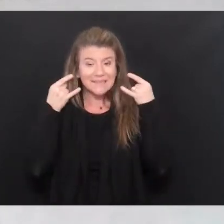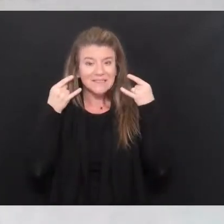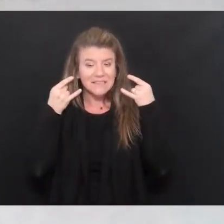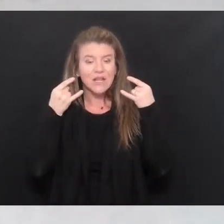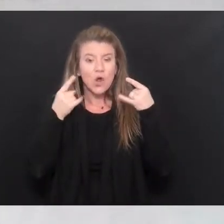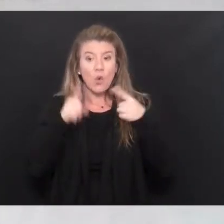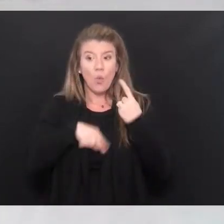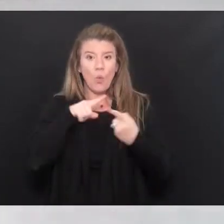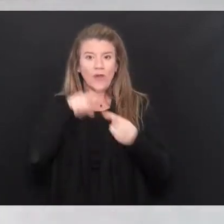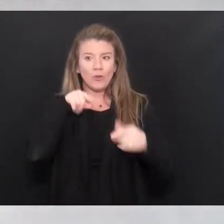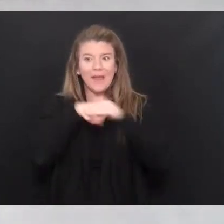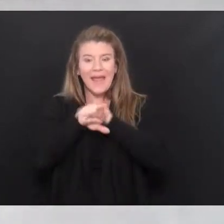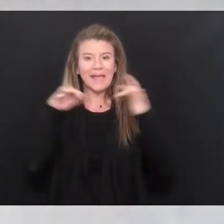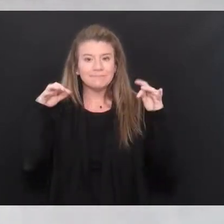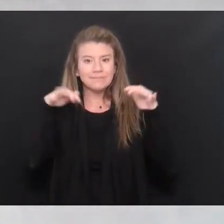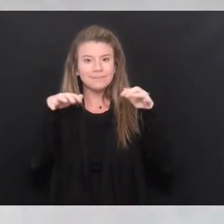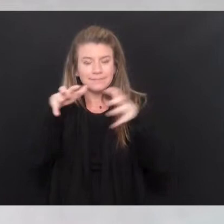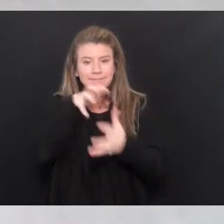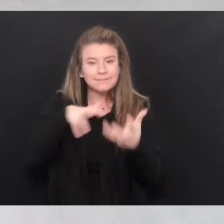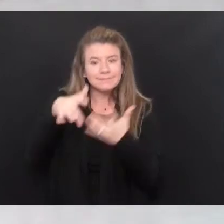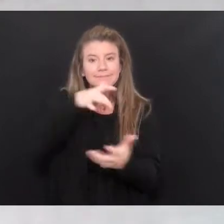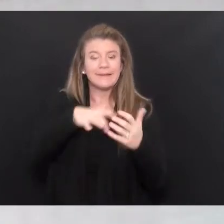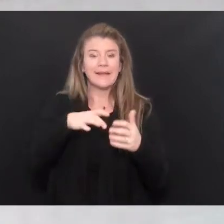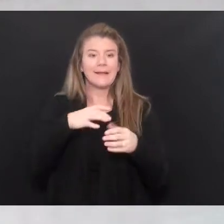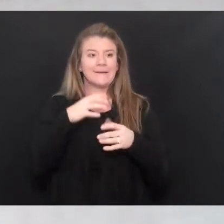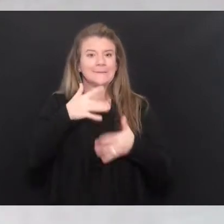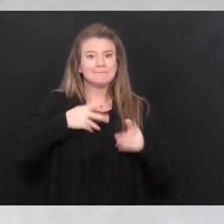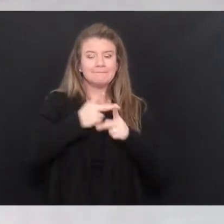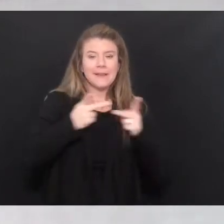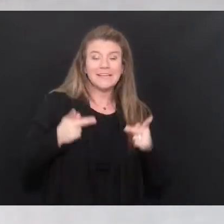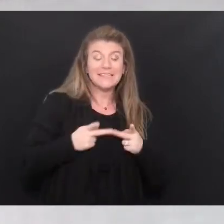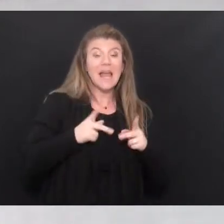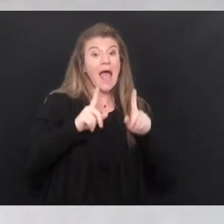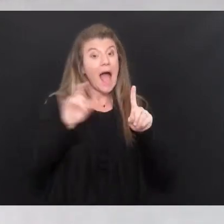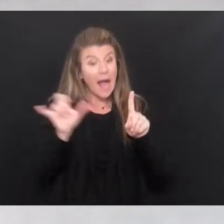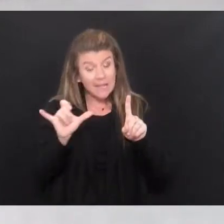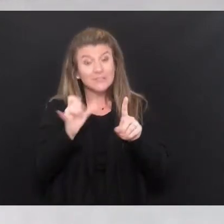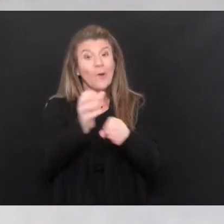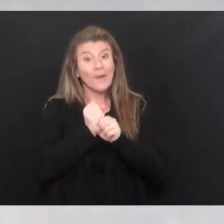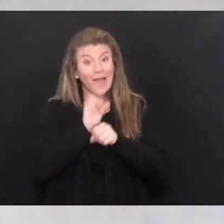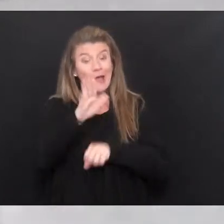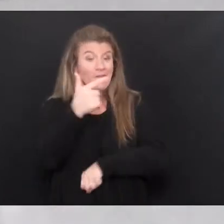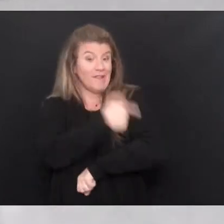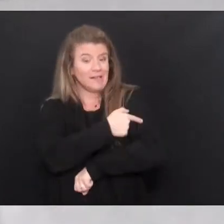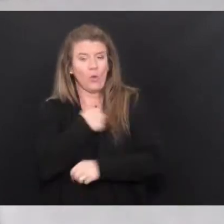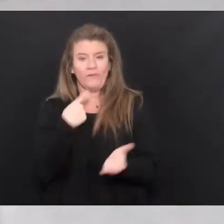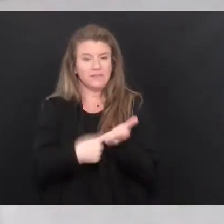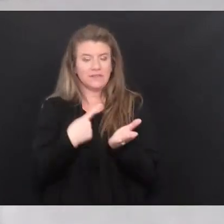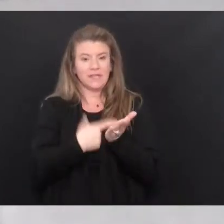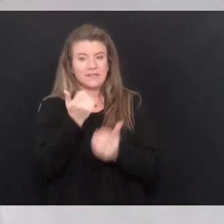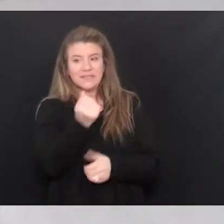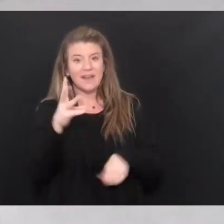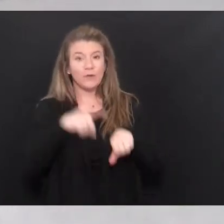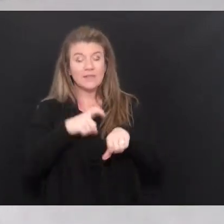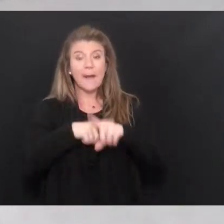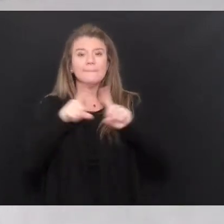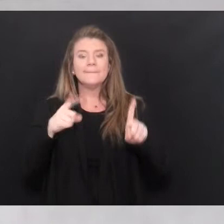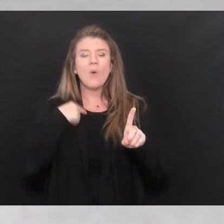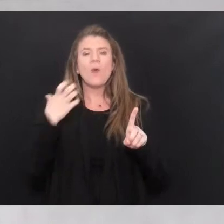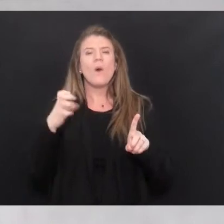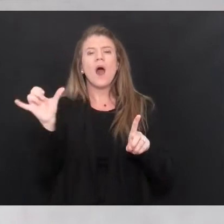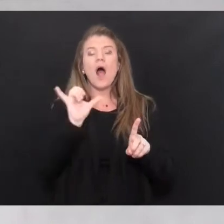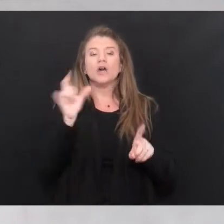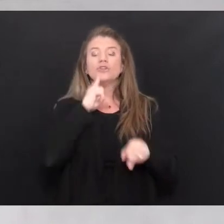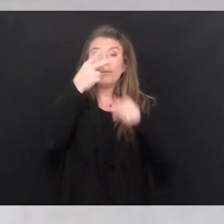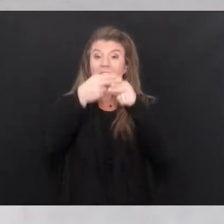crowded spaces and social gatherings, also to get the vaccine, which we've been discussing several times here. But we do want to also